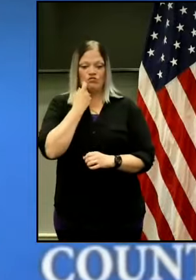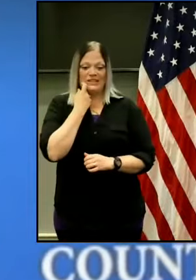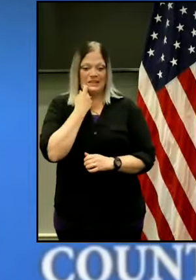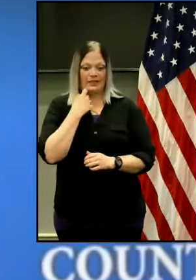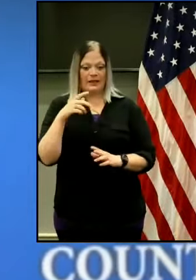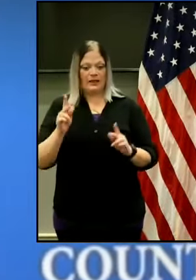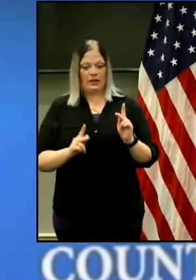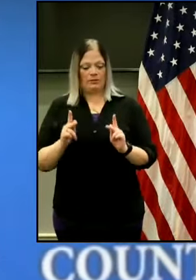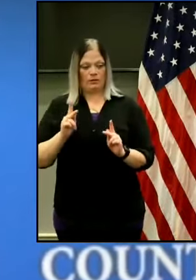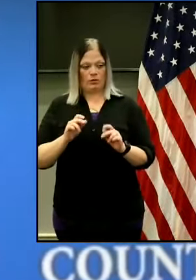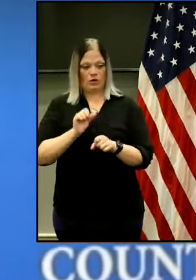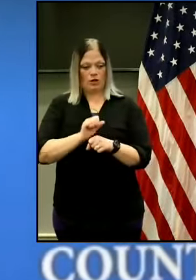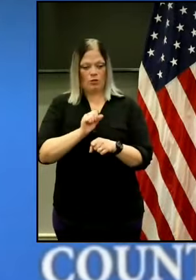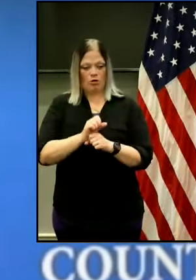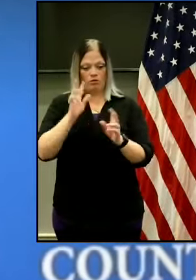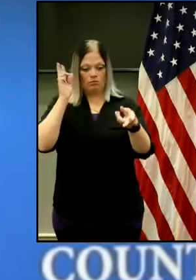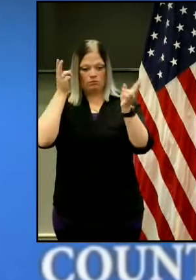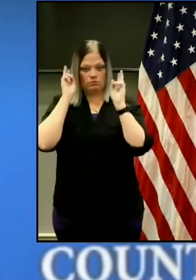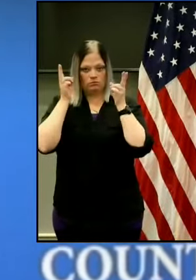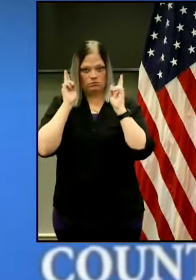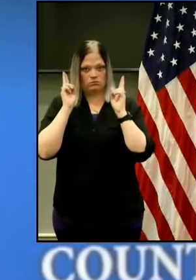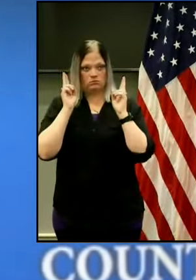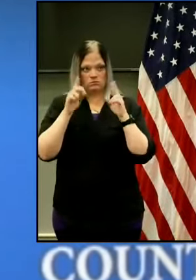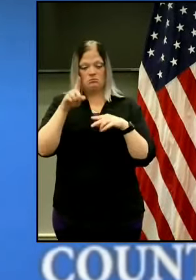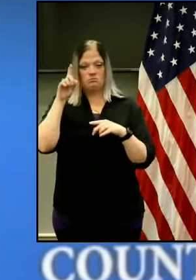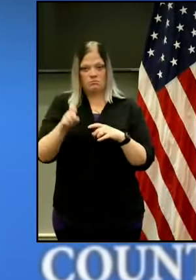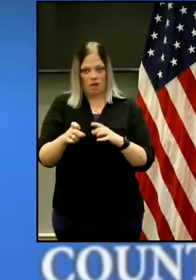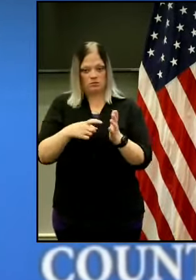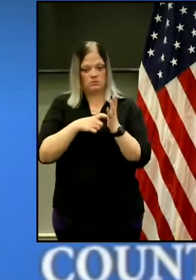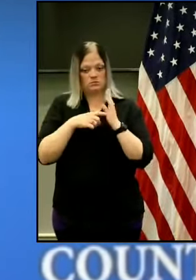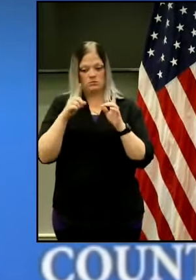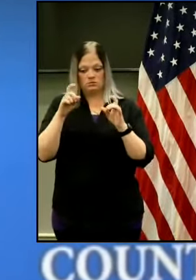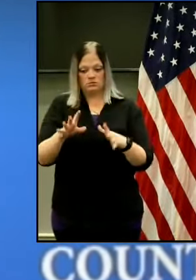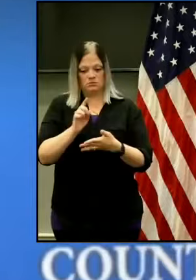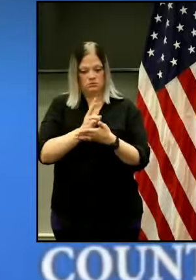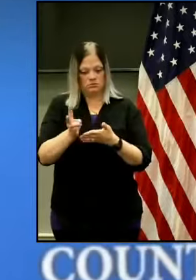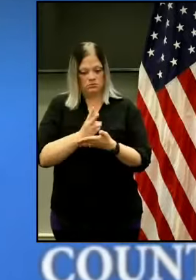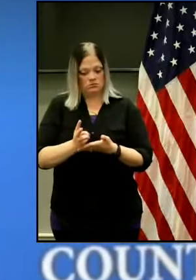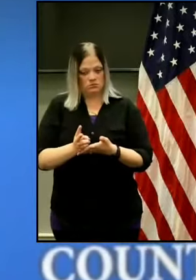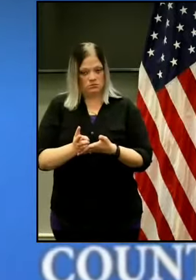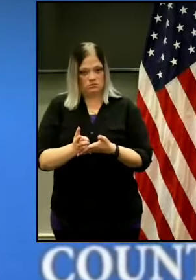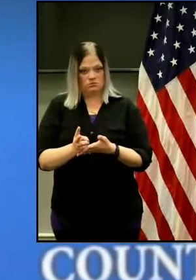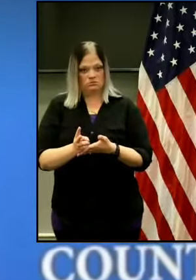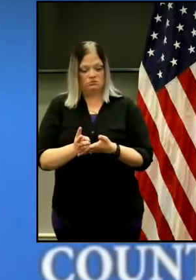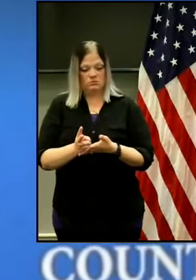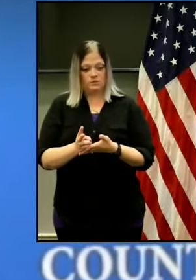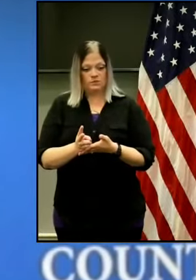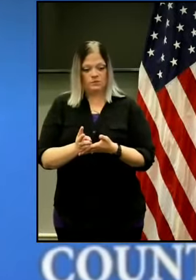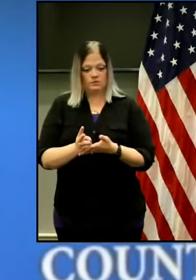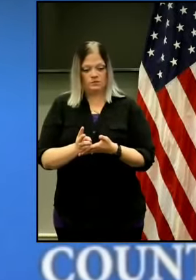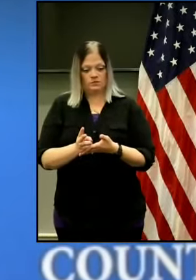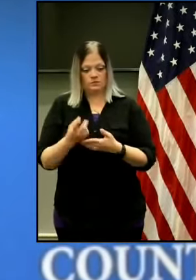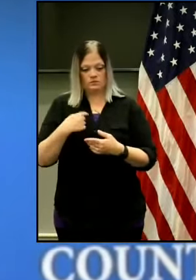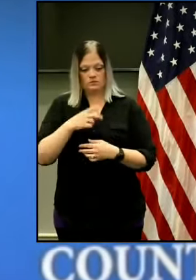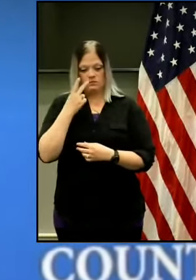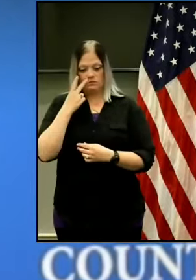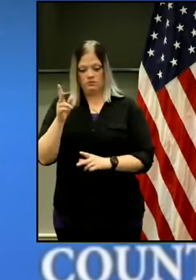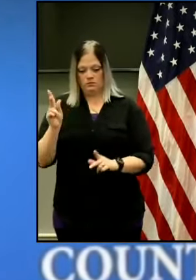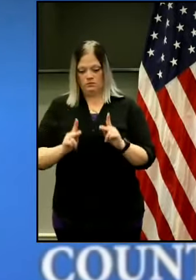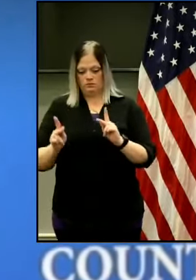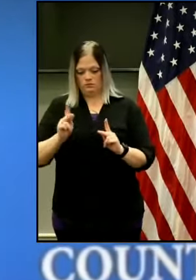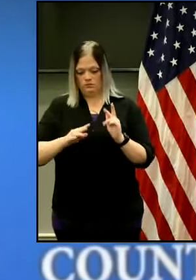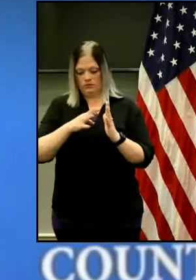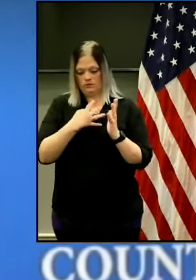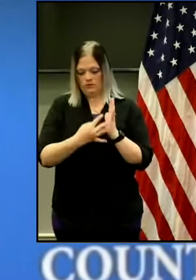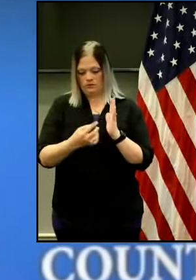recently, people that work in barbershops and hair salons have to get tested every 2 weeks. We're seeing it in people who are